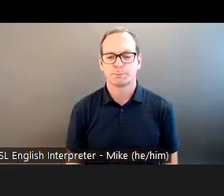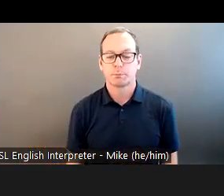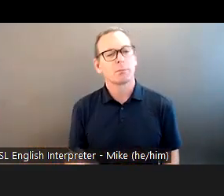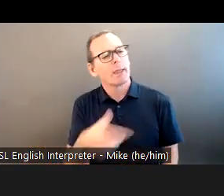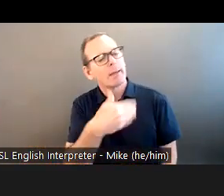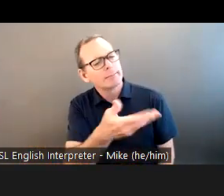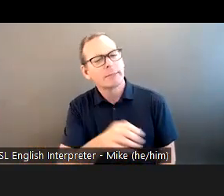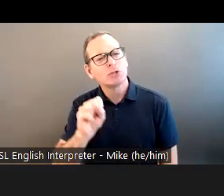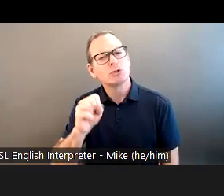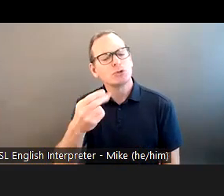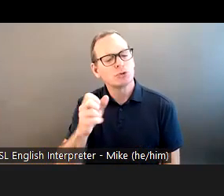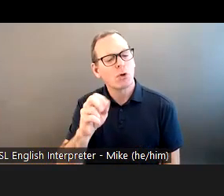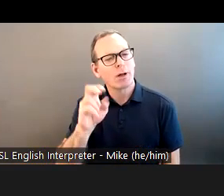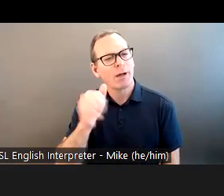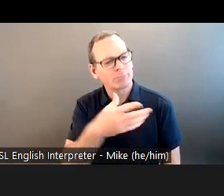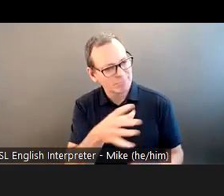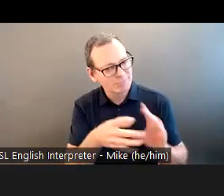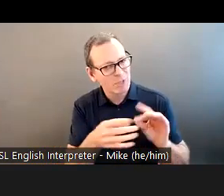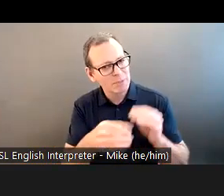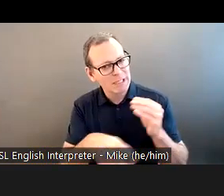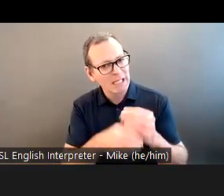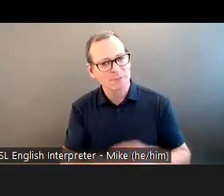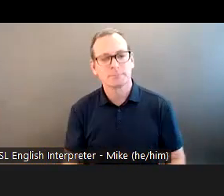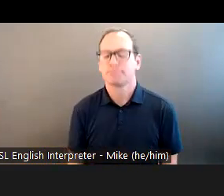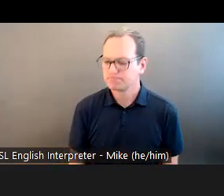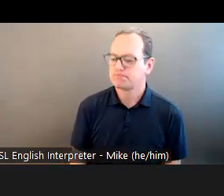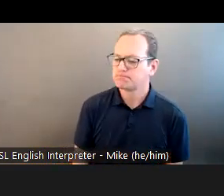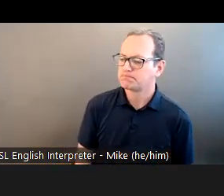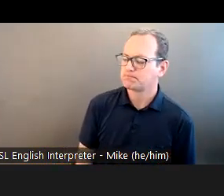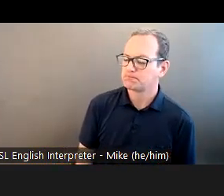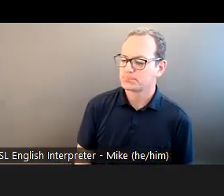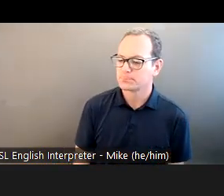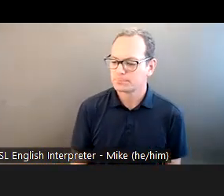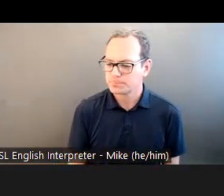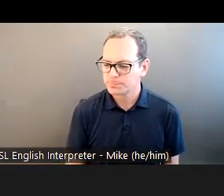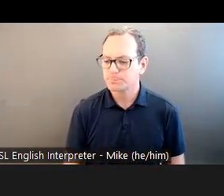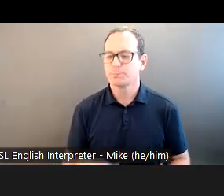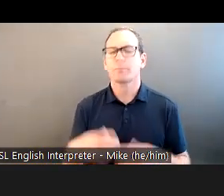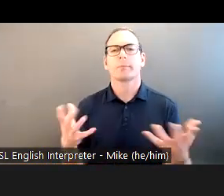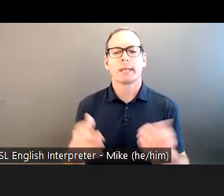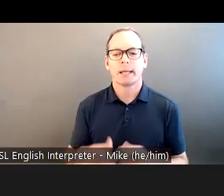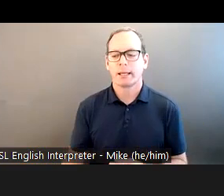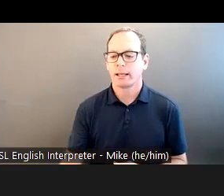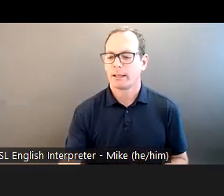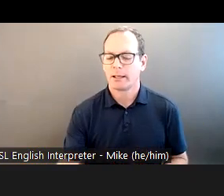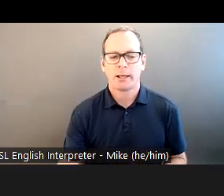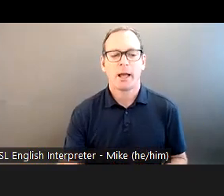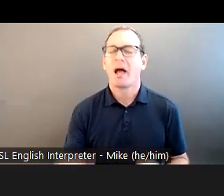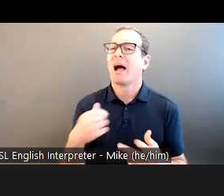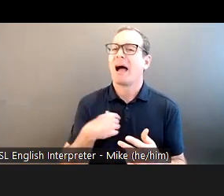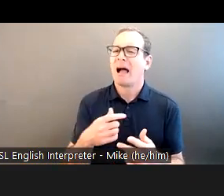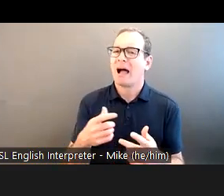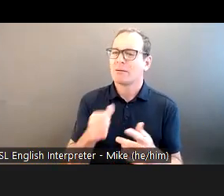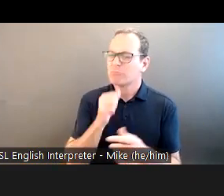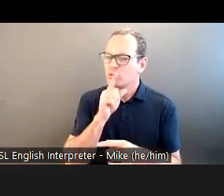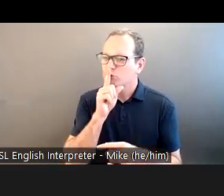just add that there are legal obligations for both in long-term care and retirement